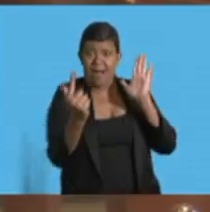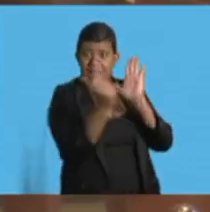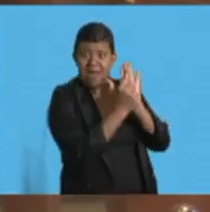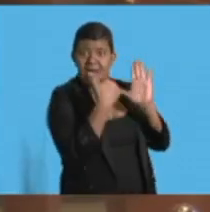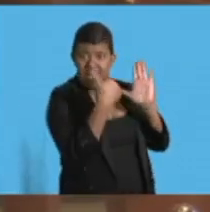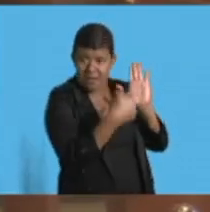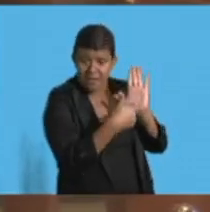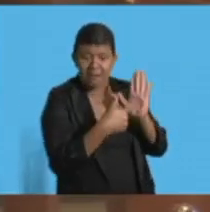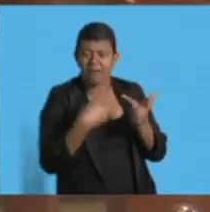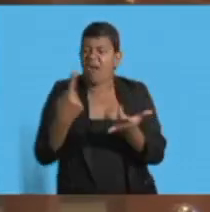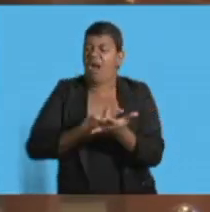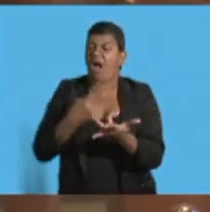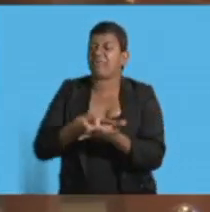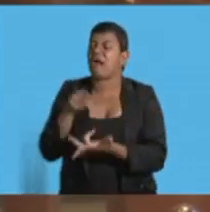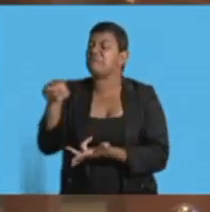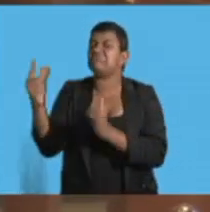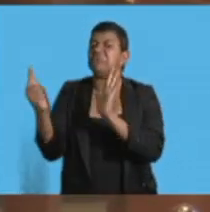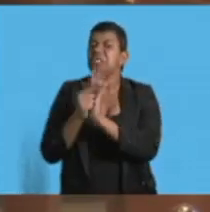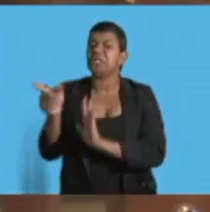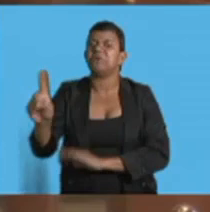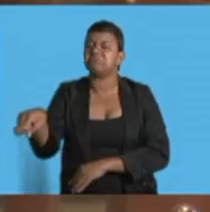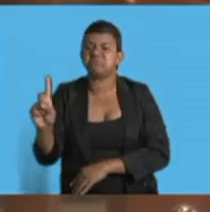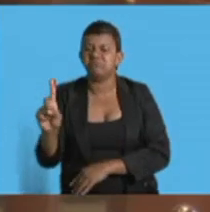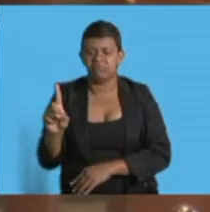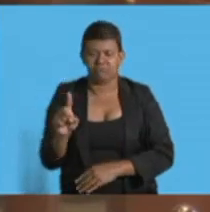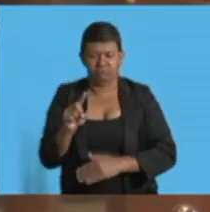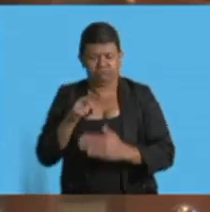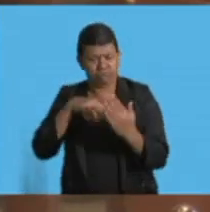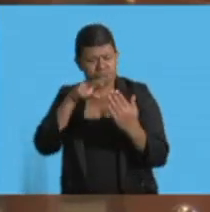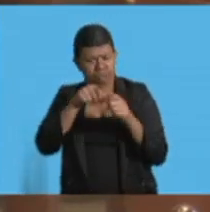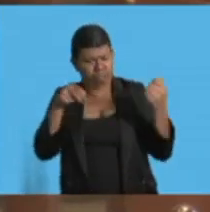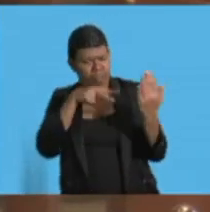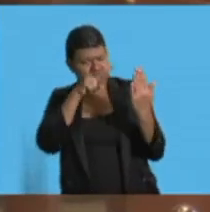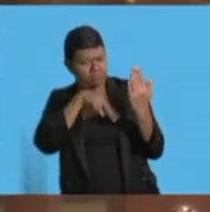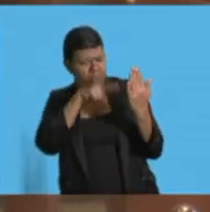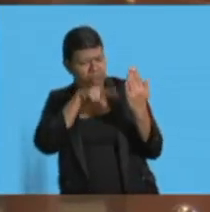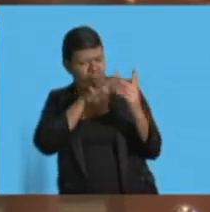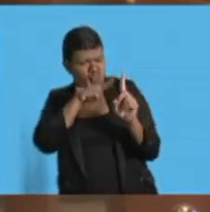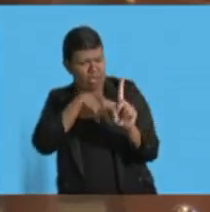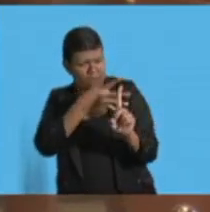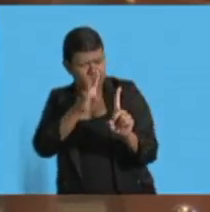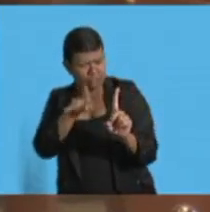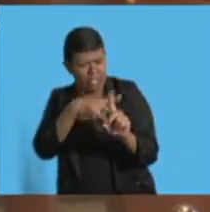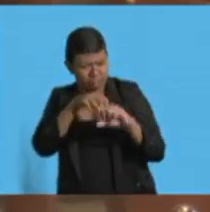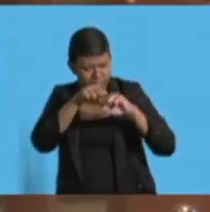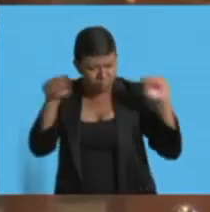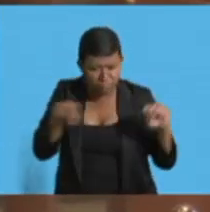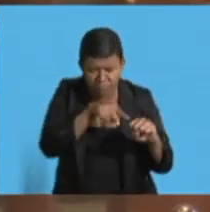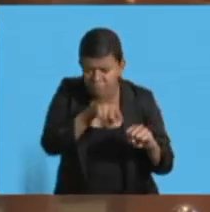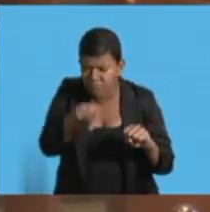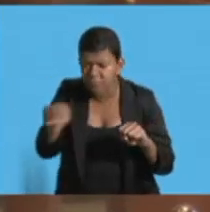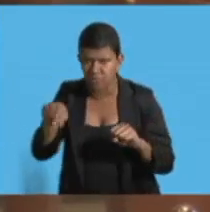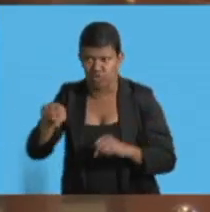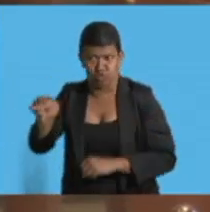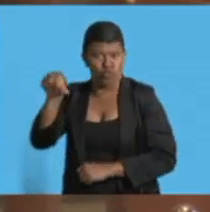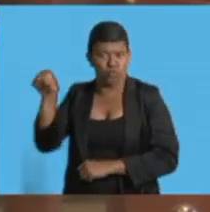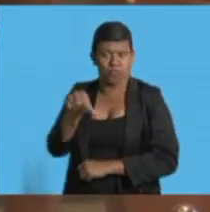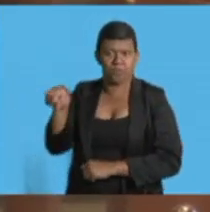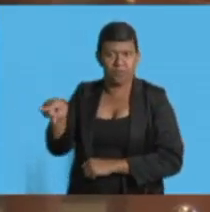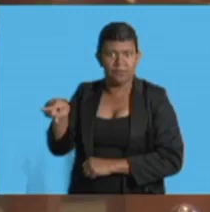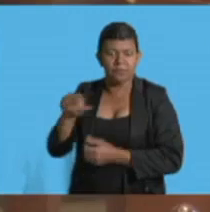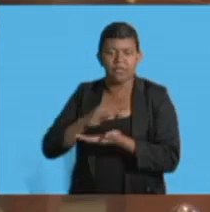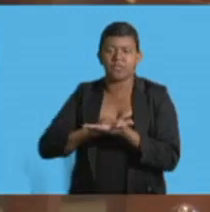of the House is to critically analyze government activities, meaning smoothen the edges and